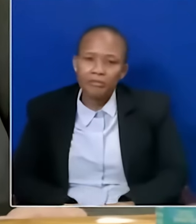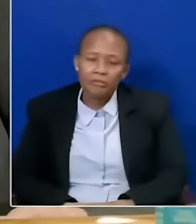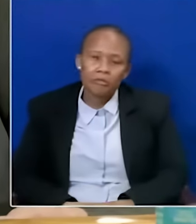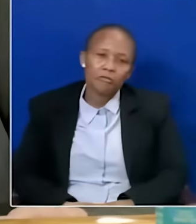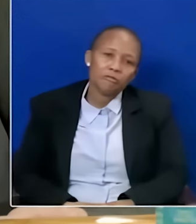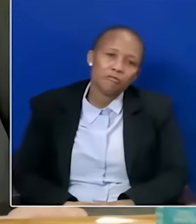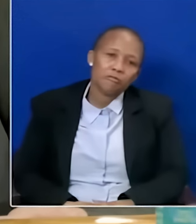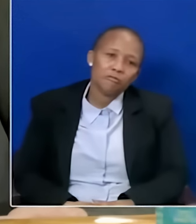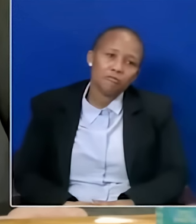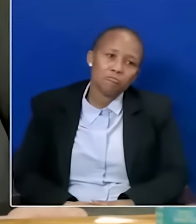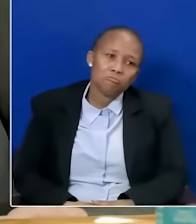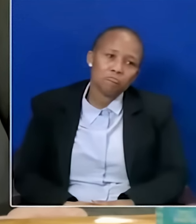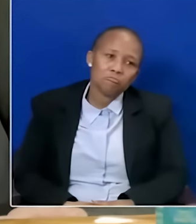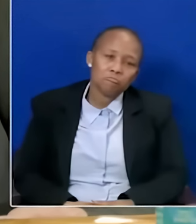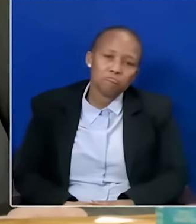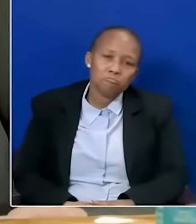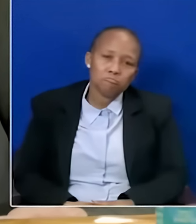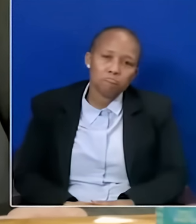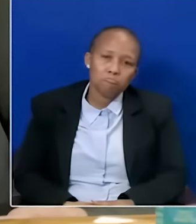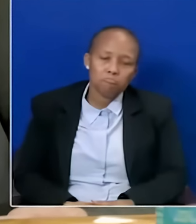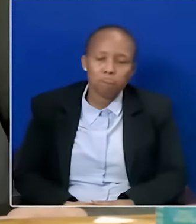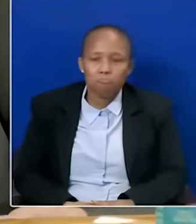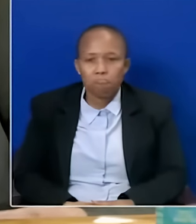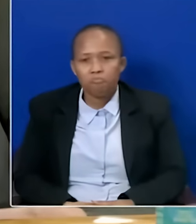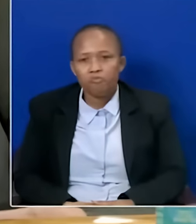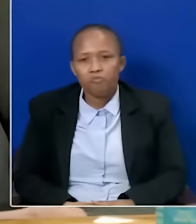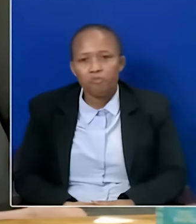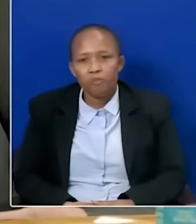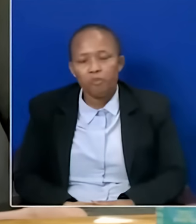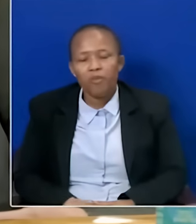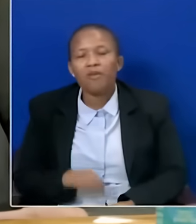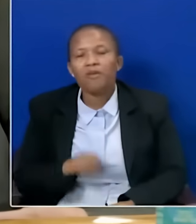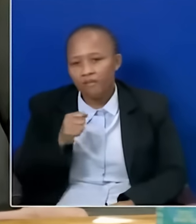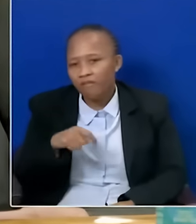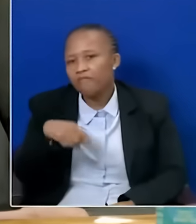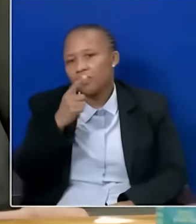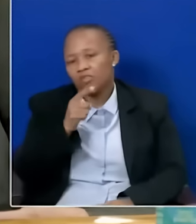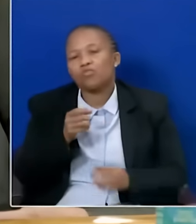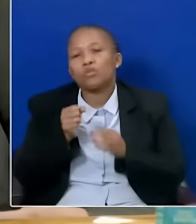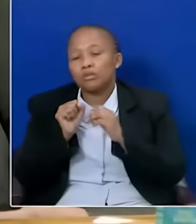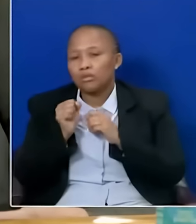And first, can you just point the Commission to where the case number is,